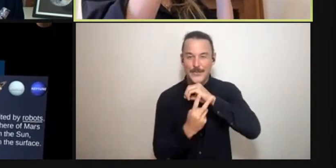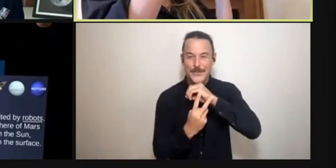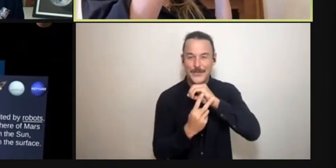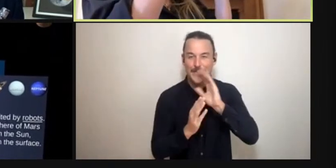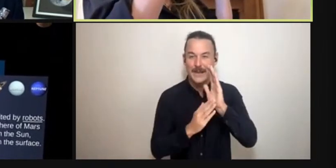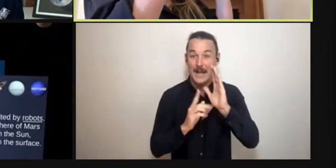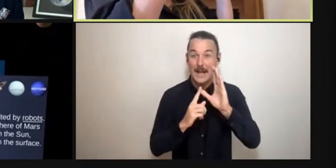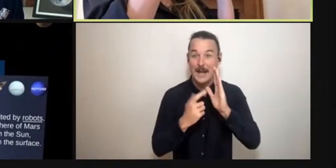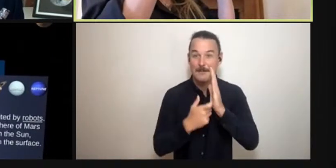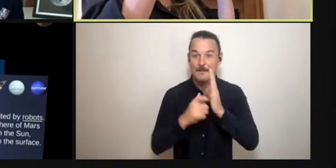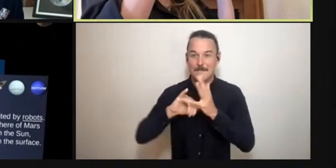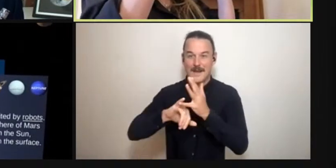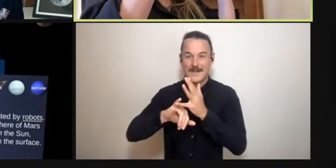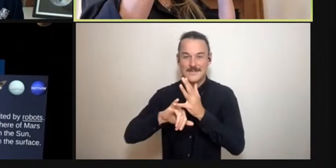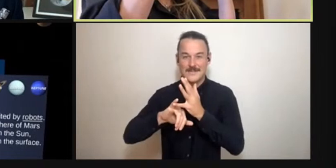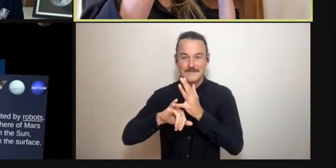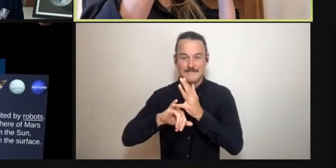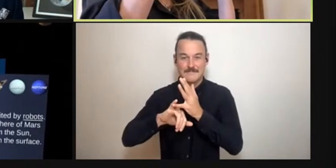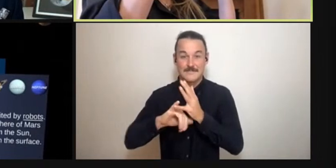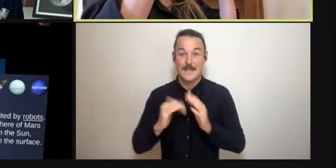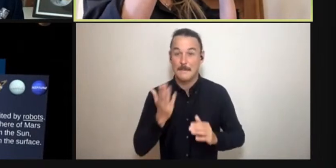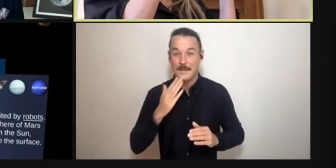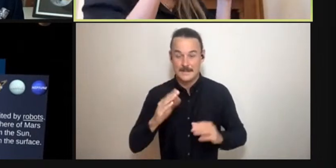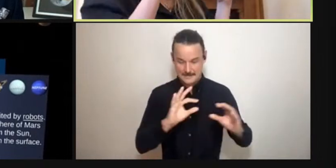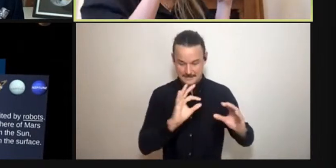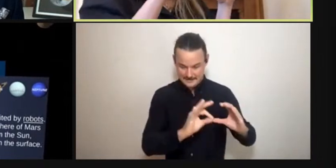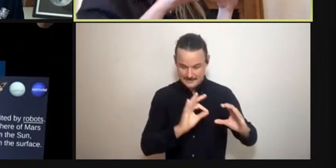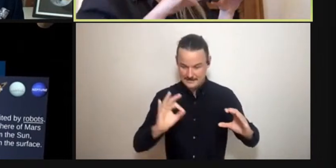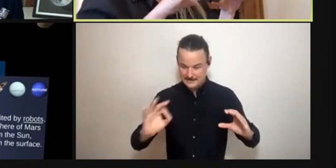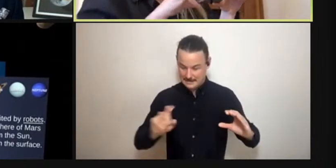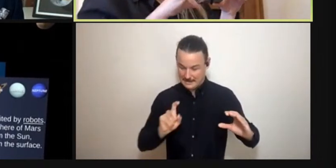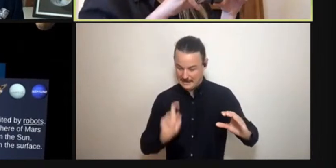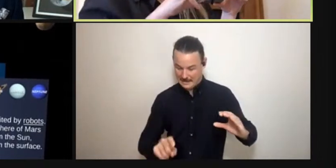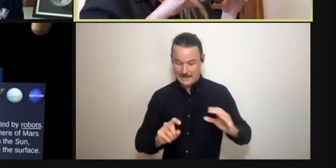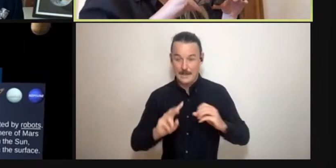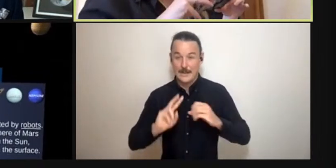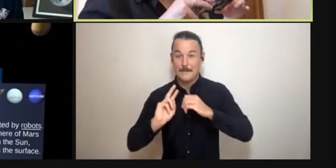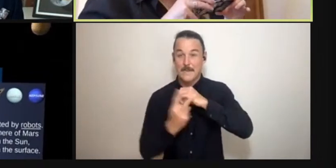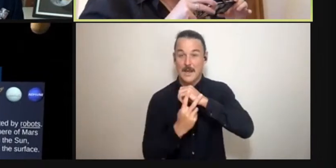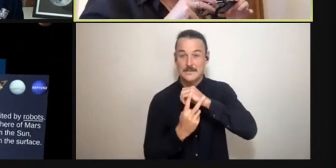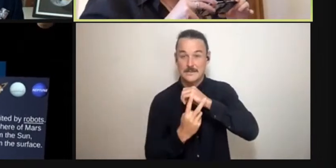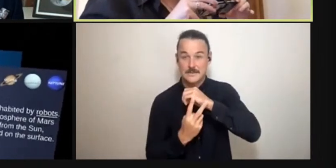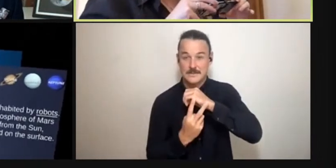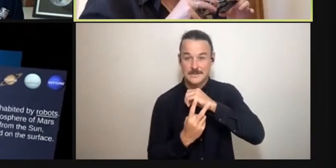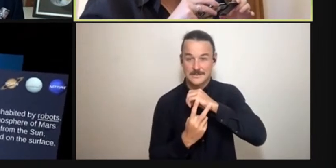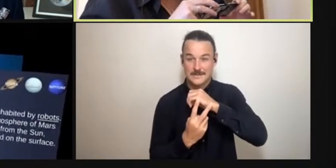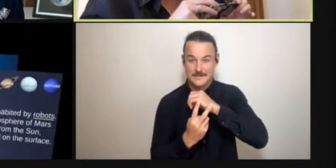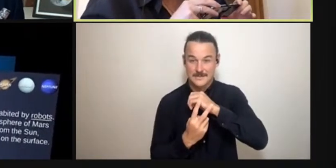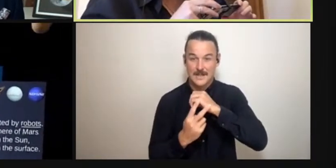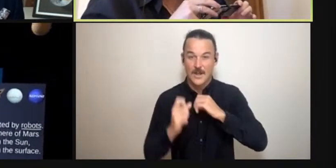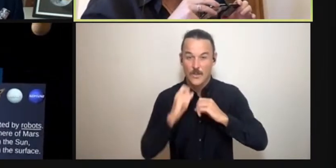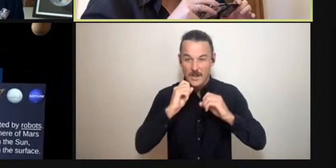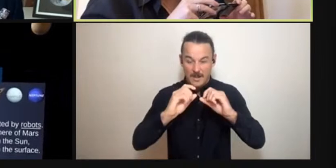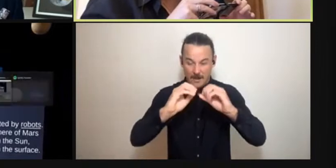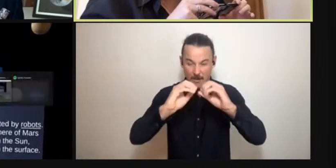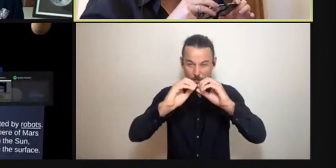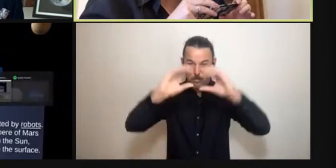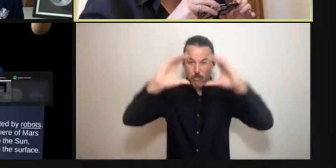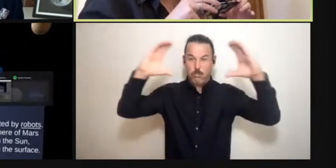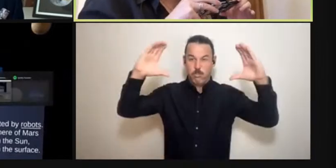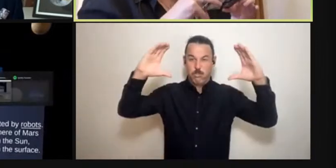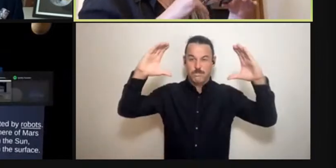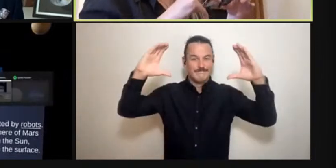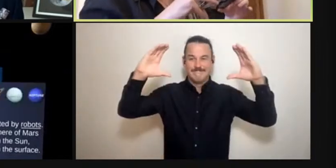menu and click once on Mars, you're going to see a world that's much smaller than Saturn or